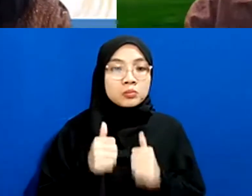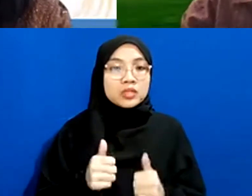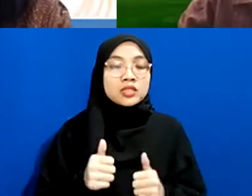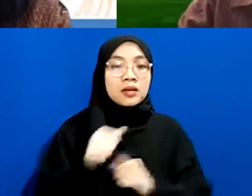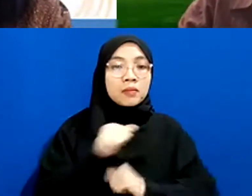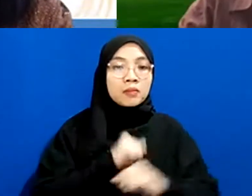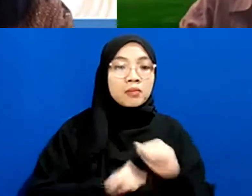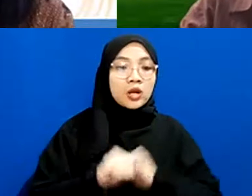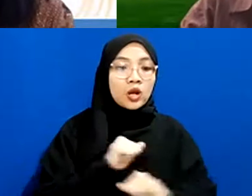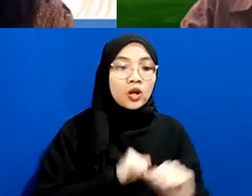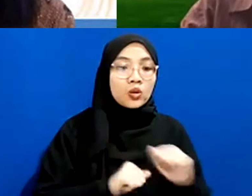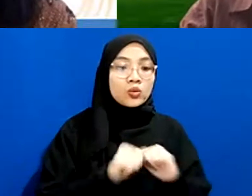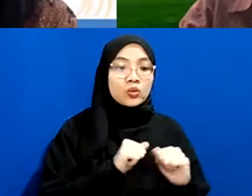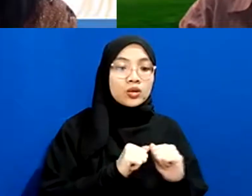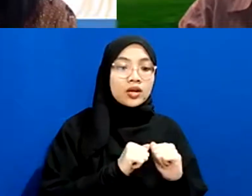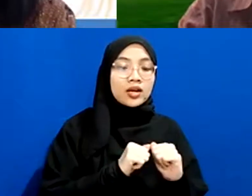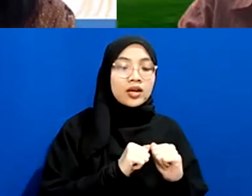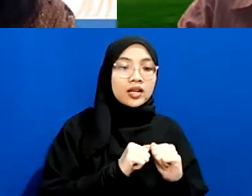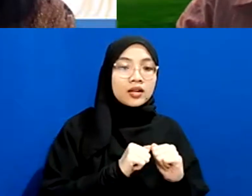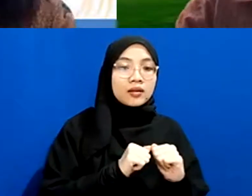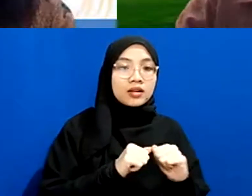virtual and face-to-face interview. Yeah.